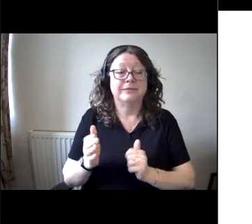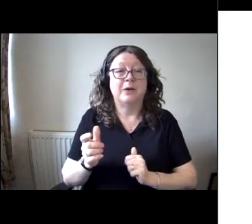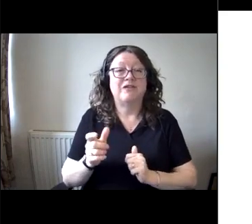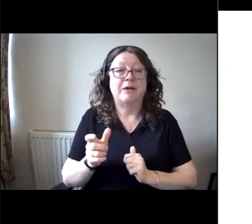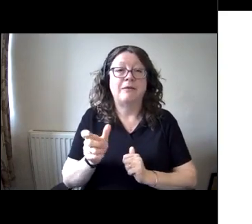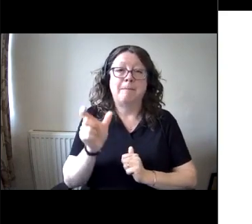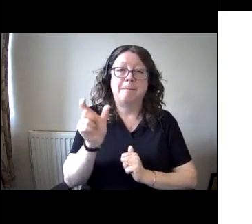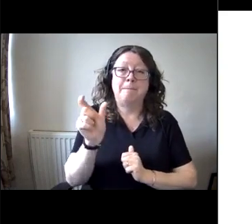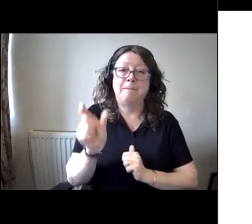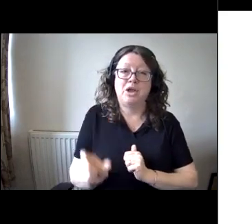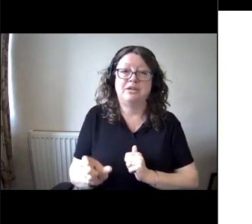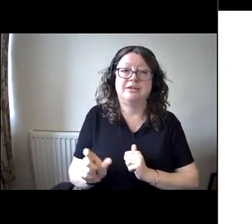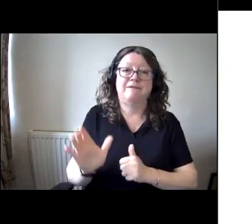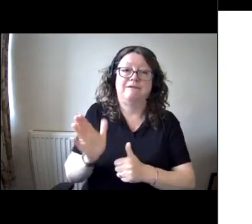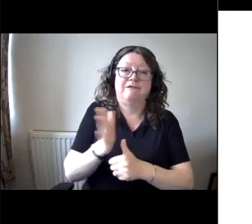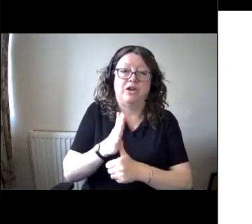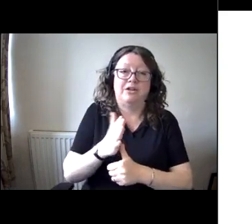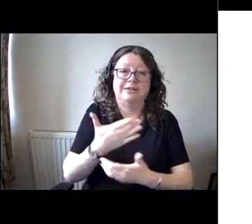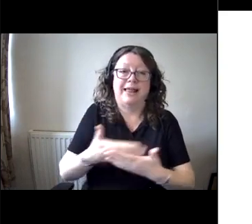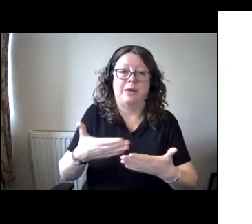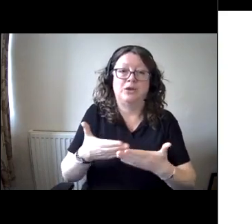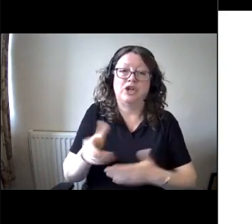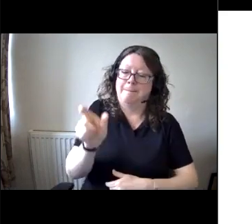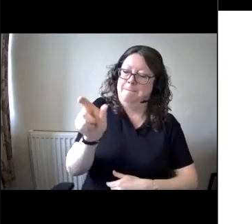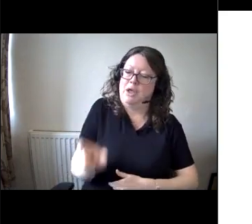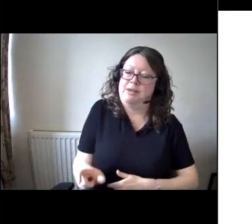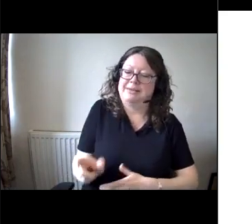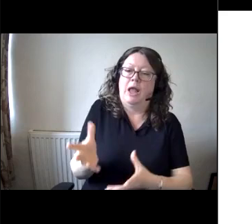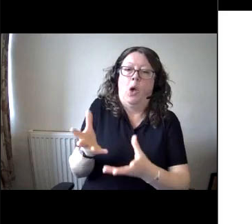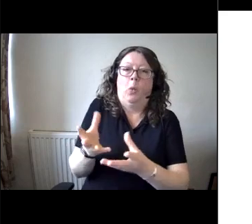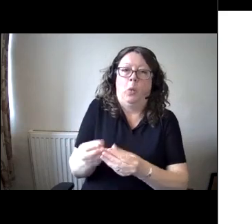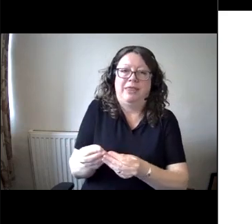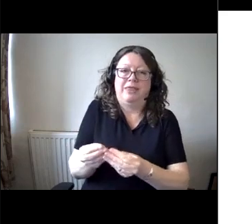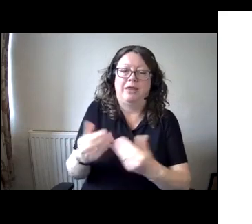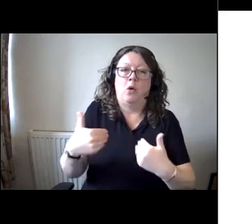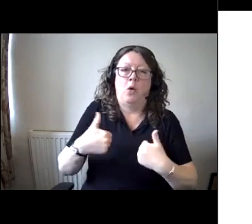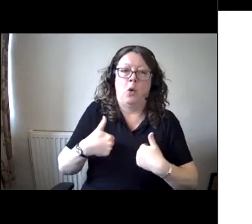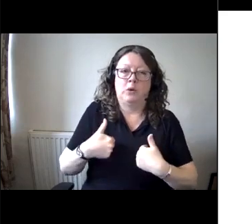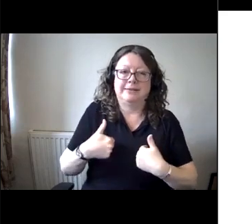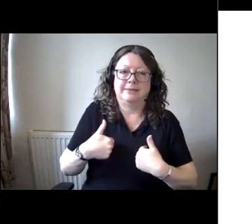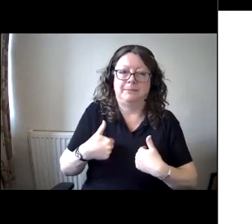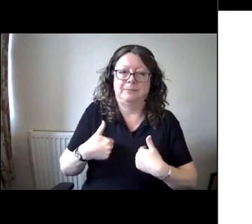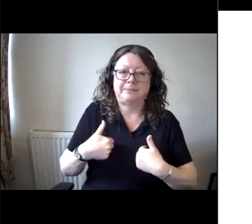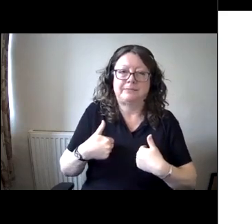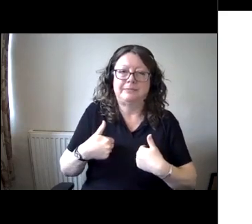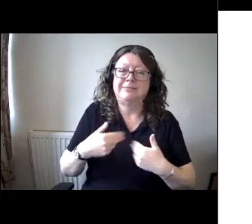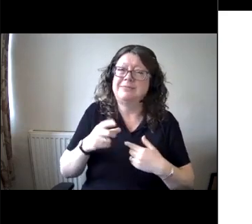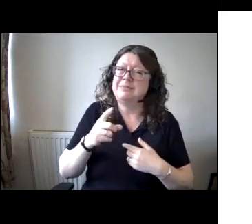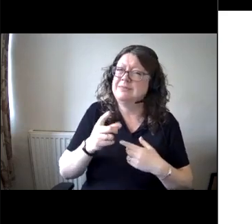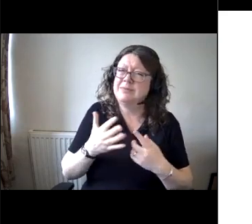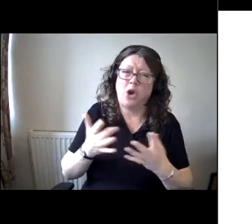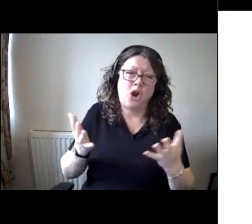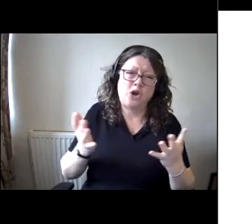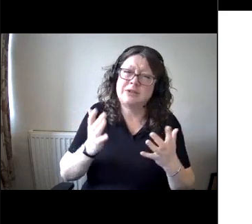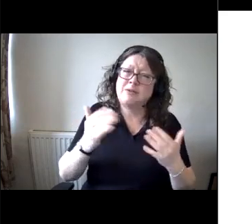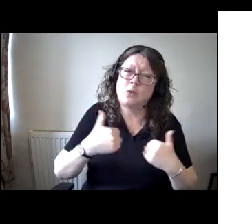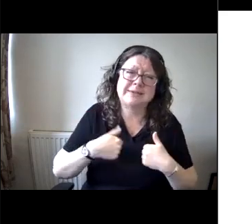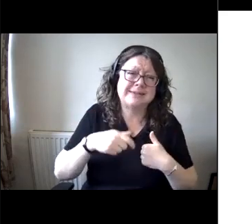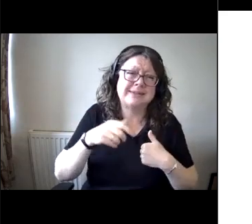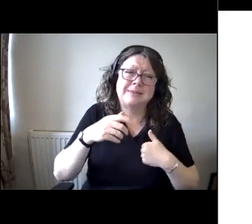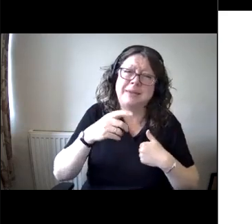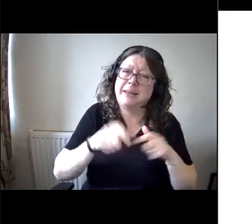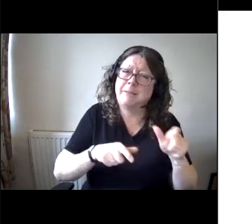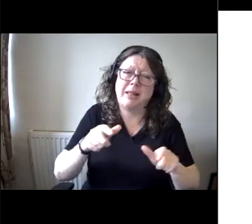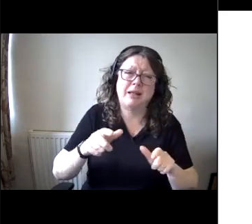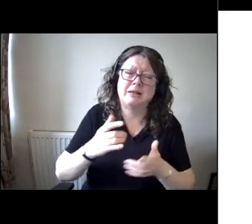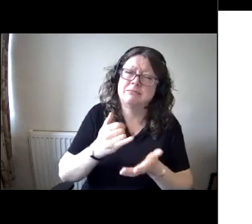when you listen to autistic voices, when the surveys have gone around, the majority of autistic voices have said